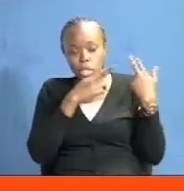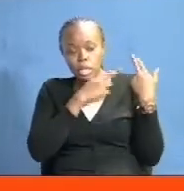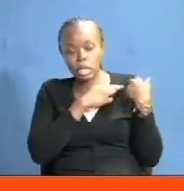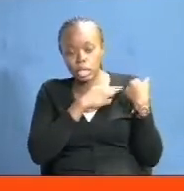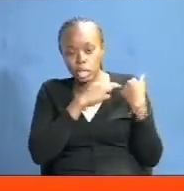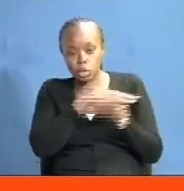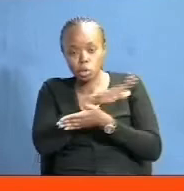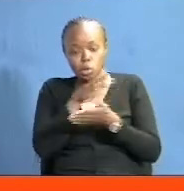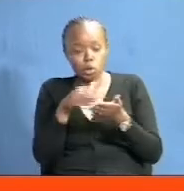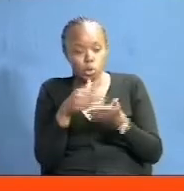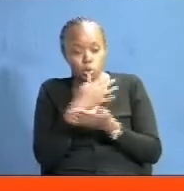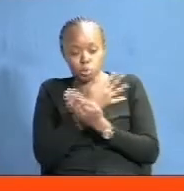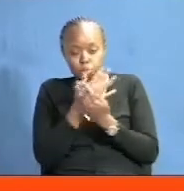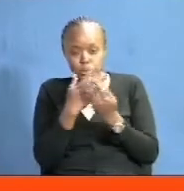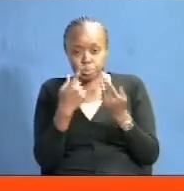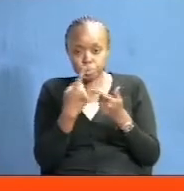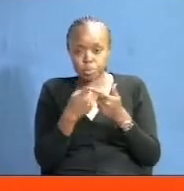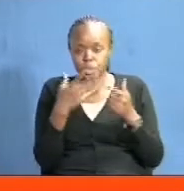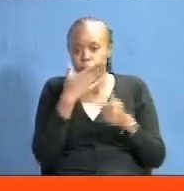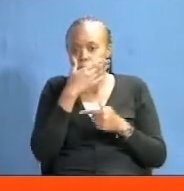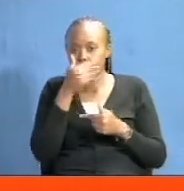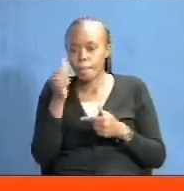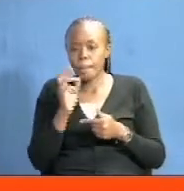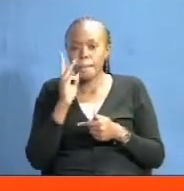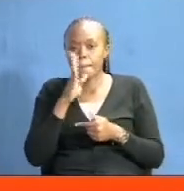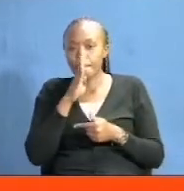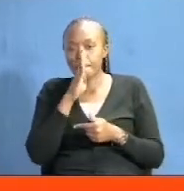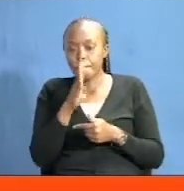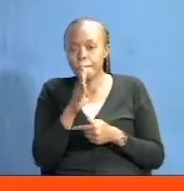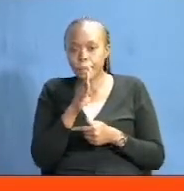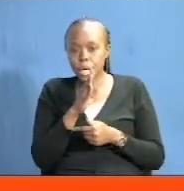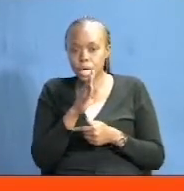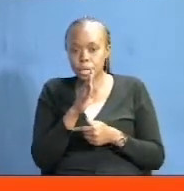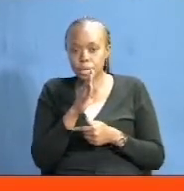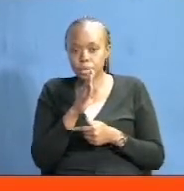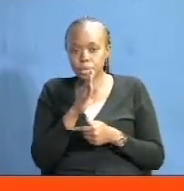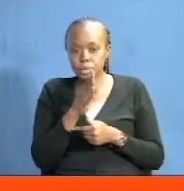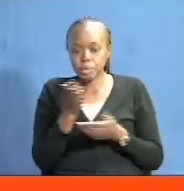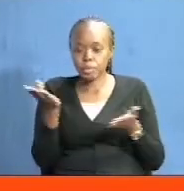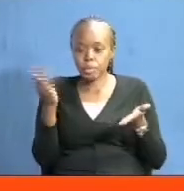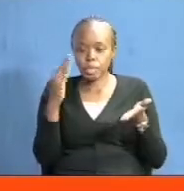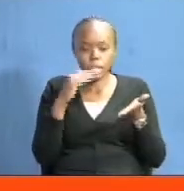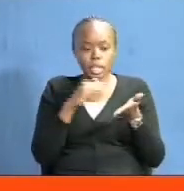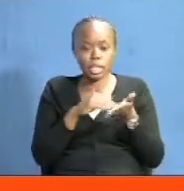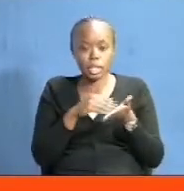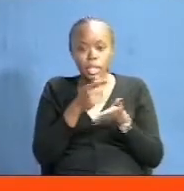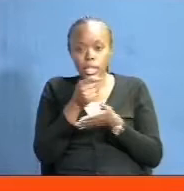this. But the best shot would be take back the Universities Amendment